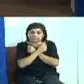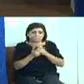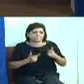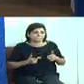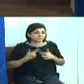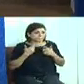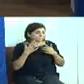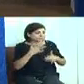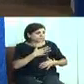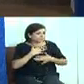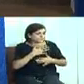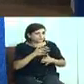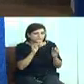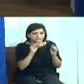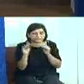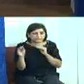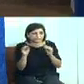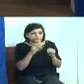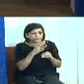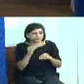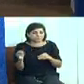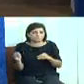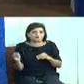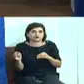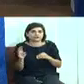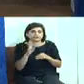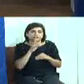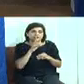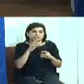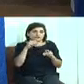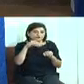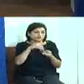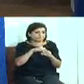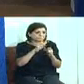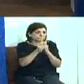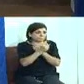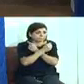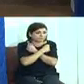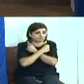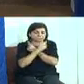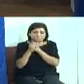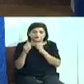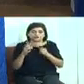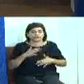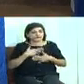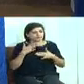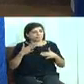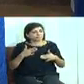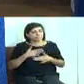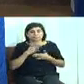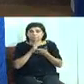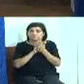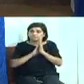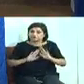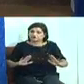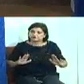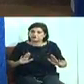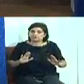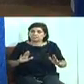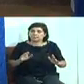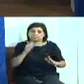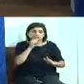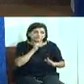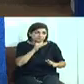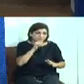Live, breathe, move, and talk in love, joy, peace, patience,